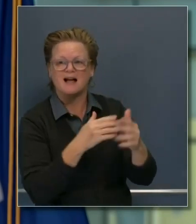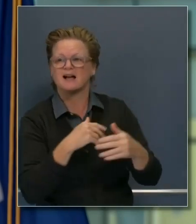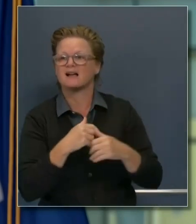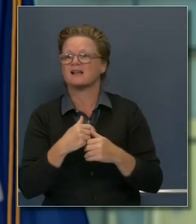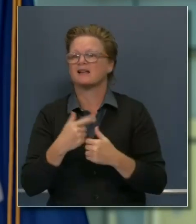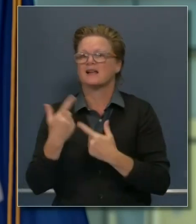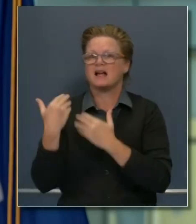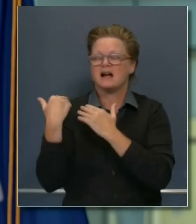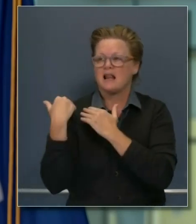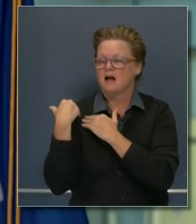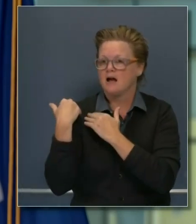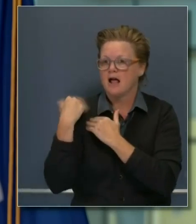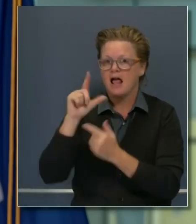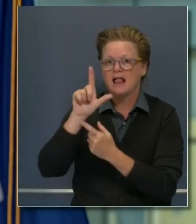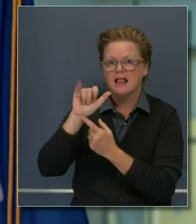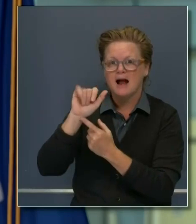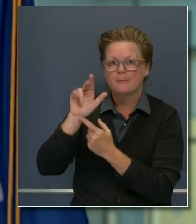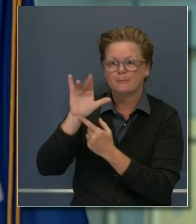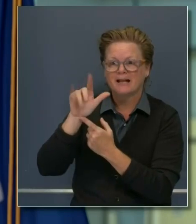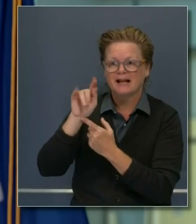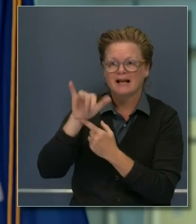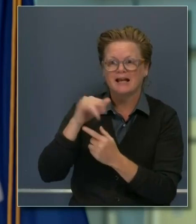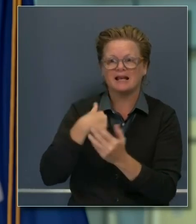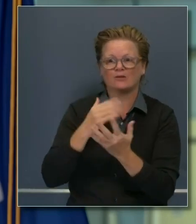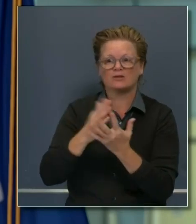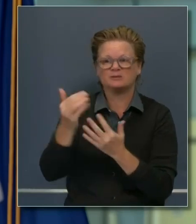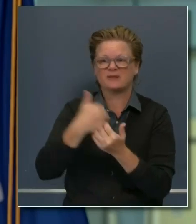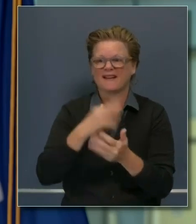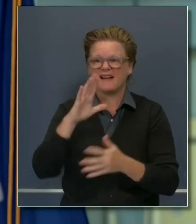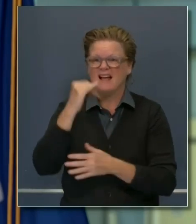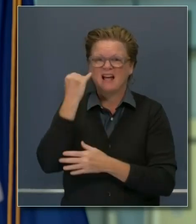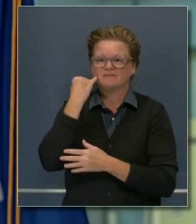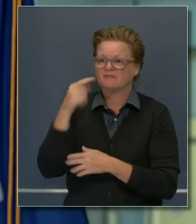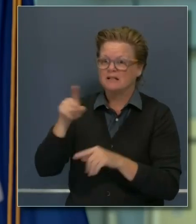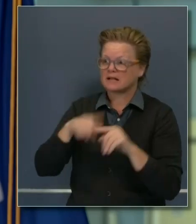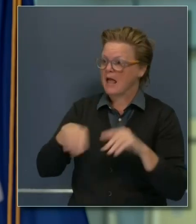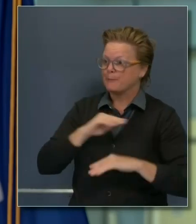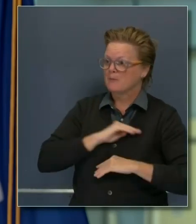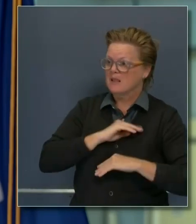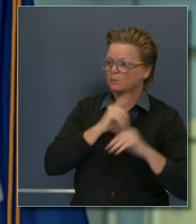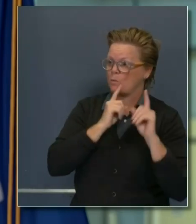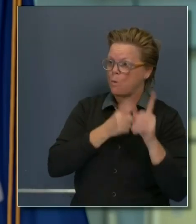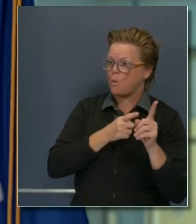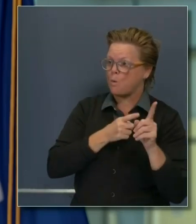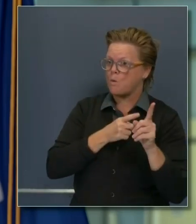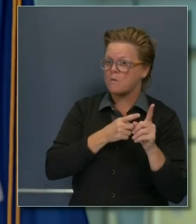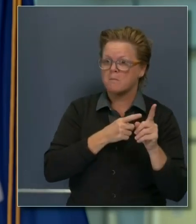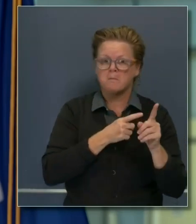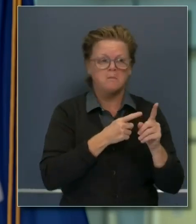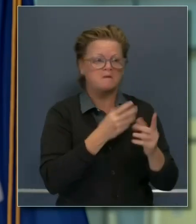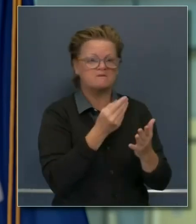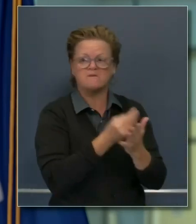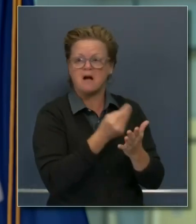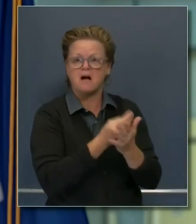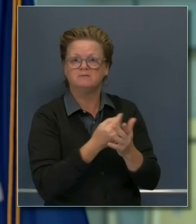to claw back if they don't meet those goals. As it relates to the fund itself, we believe that fund, which is leveraged beyond